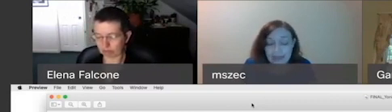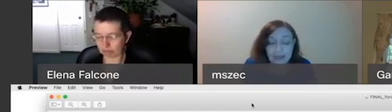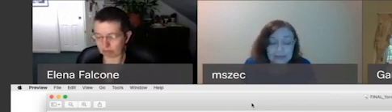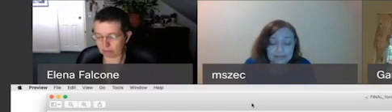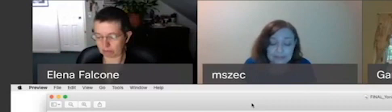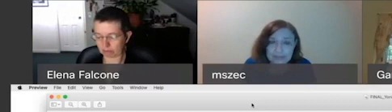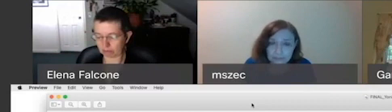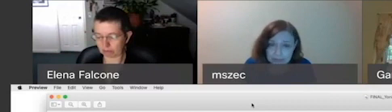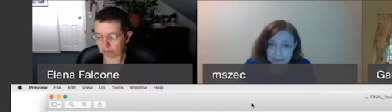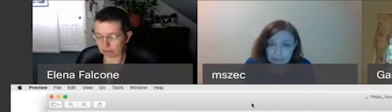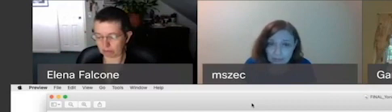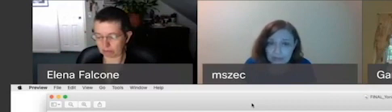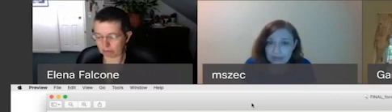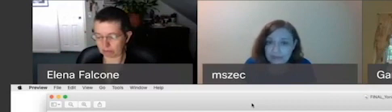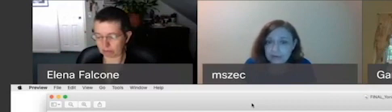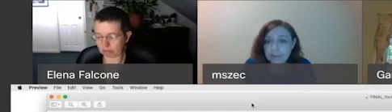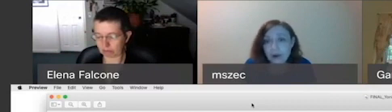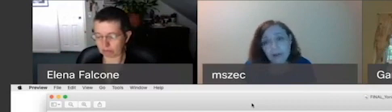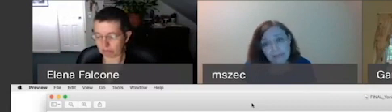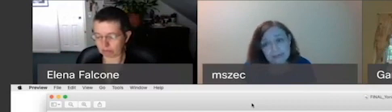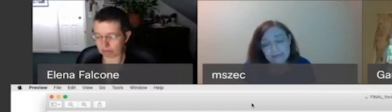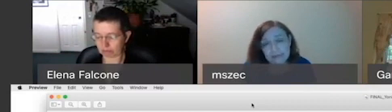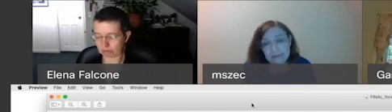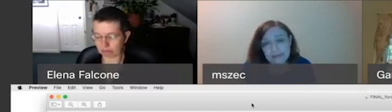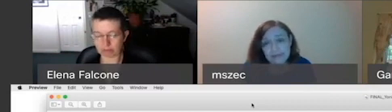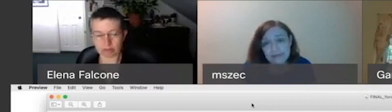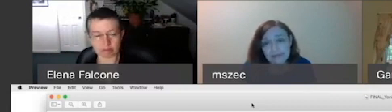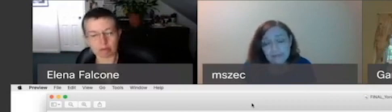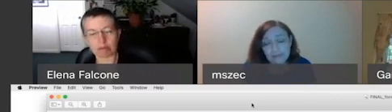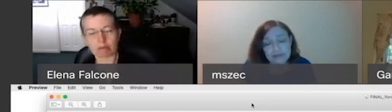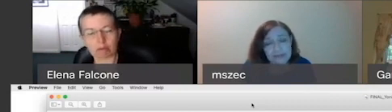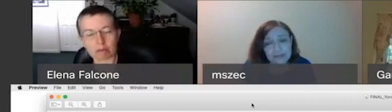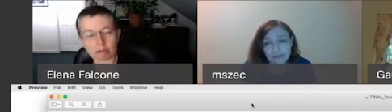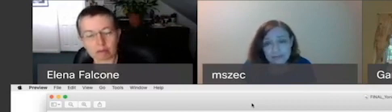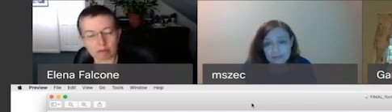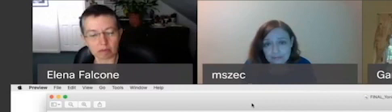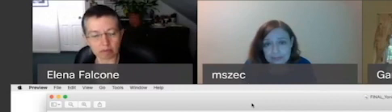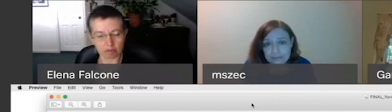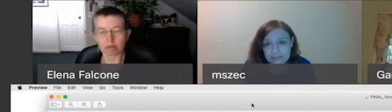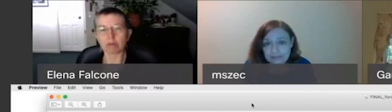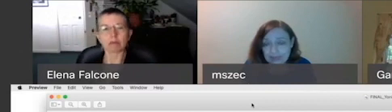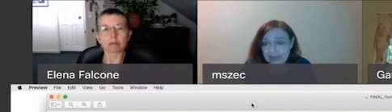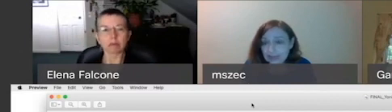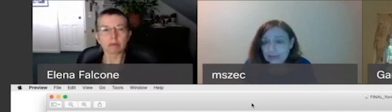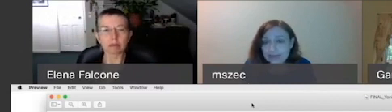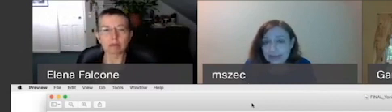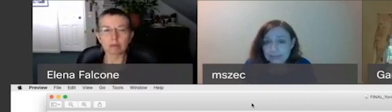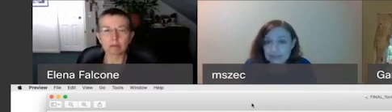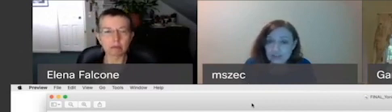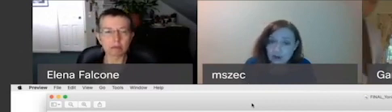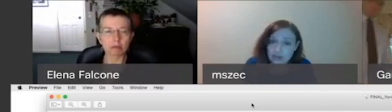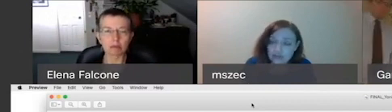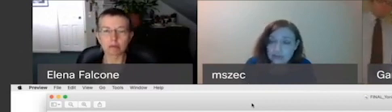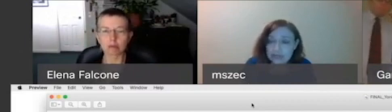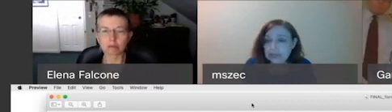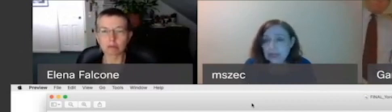terminated. But to begin with, when looking for an apartment, one of the great improvements is that you cannot